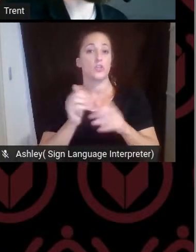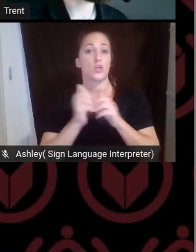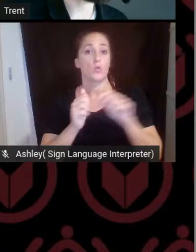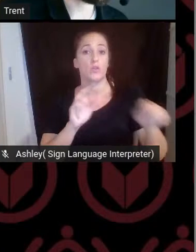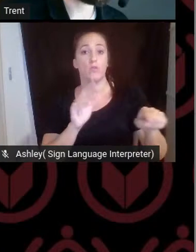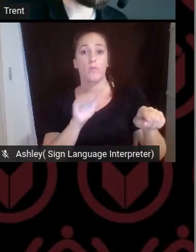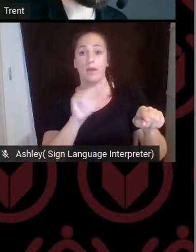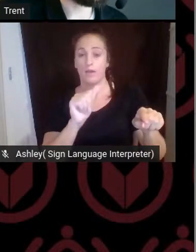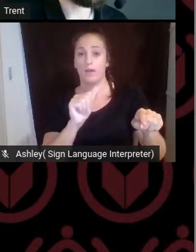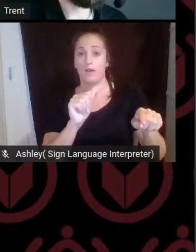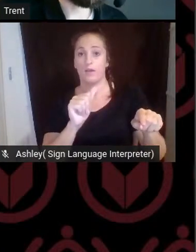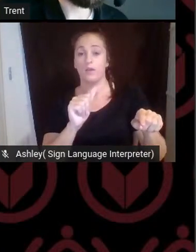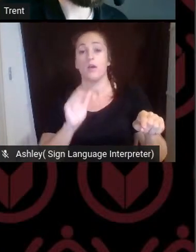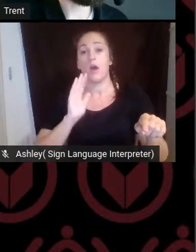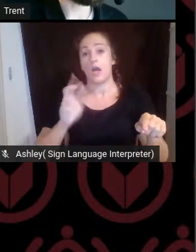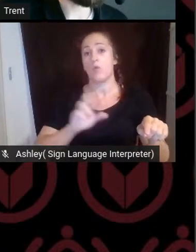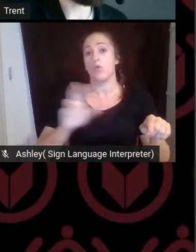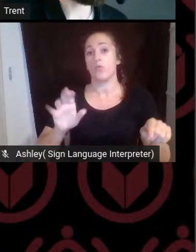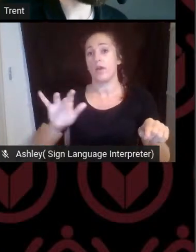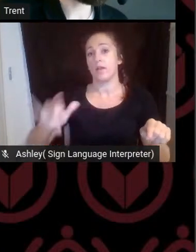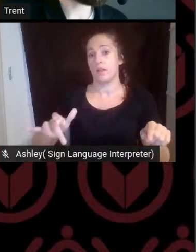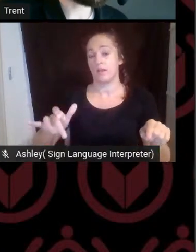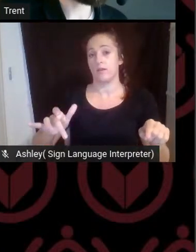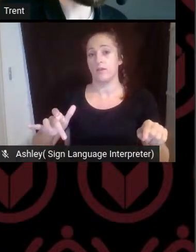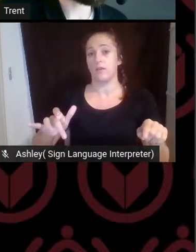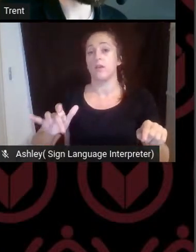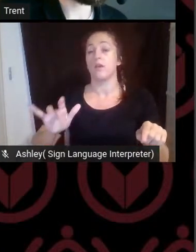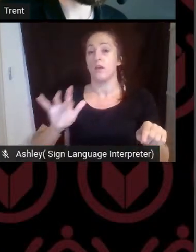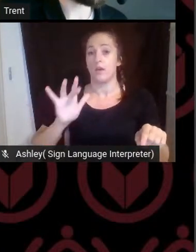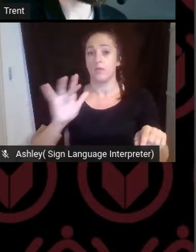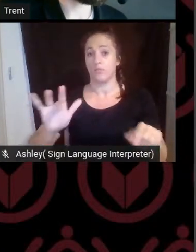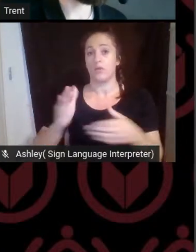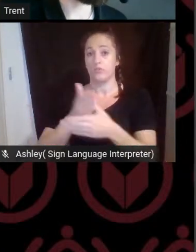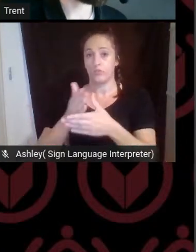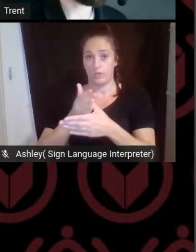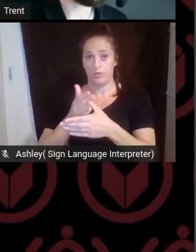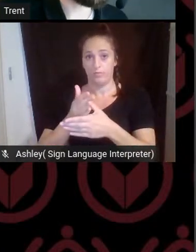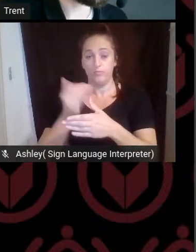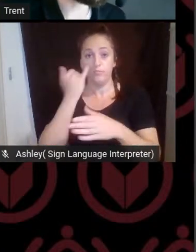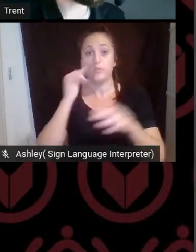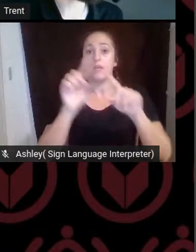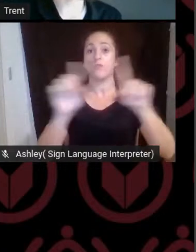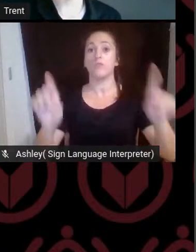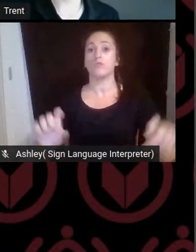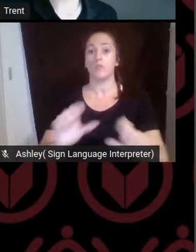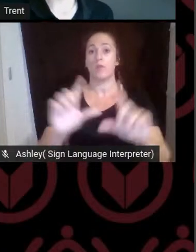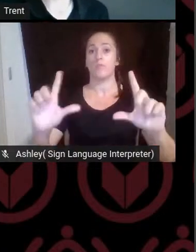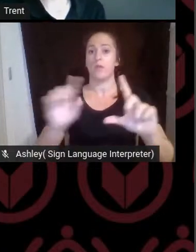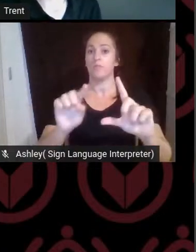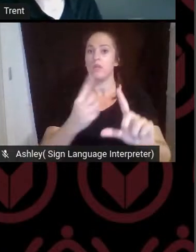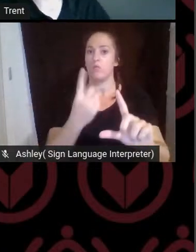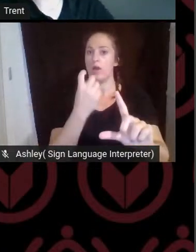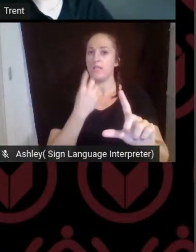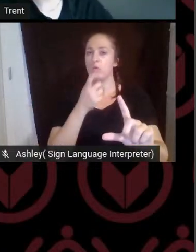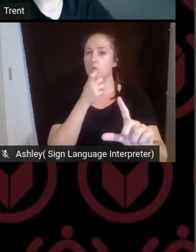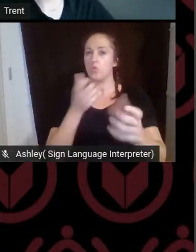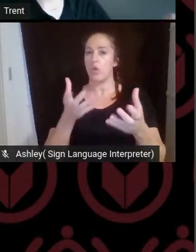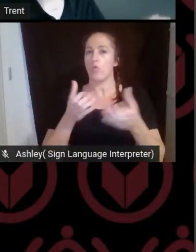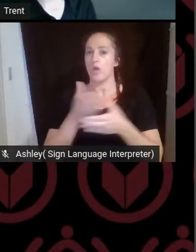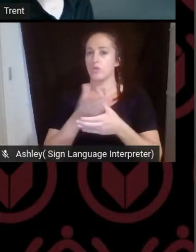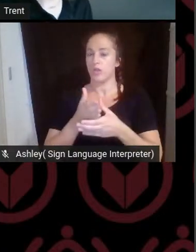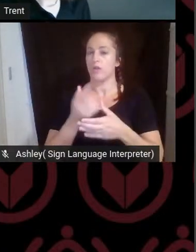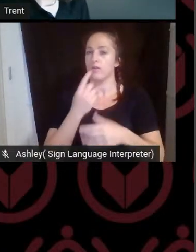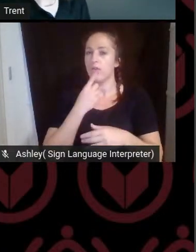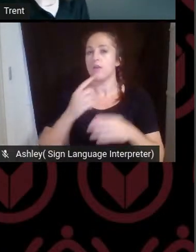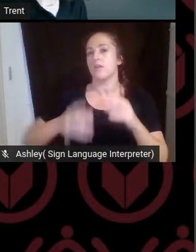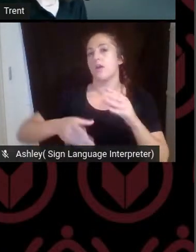click and press share. Now, when this screen pops up, it's going to ask me what do I want to share it with. So right here, it says add people